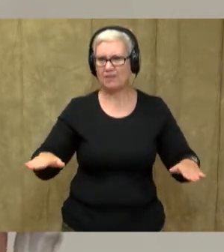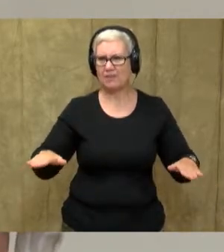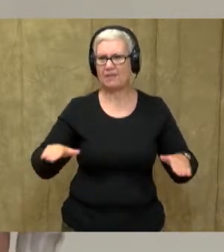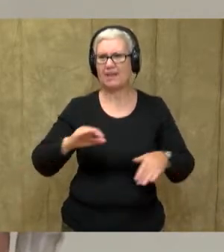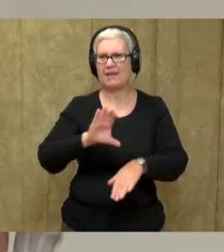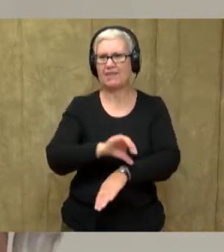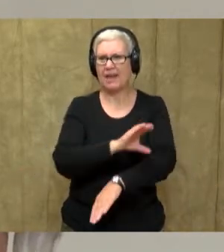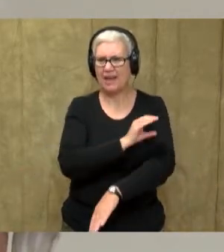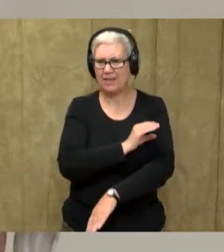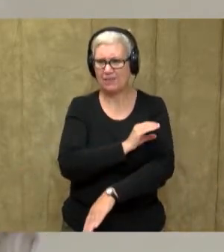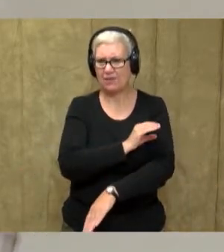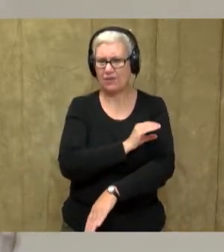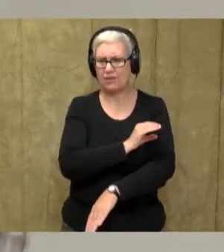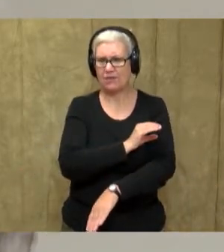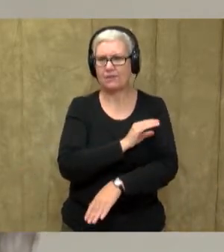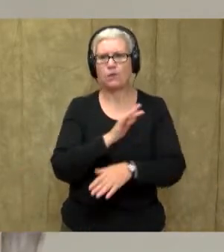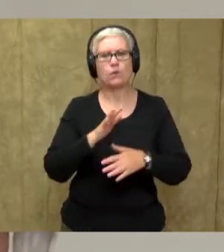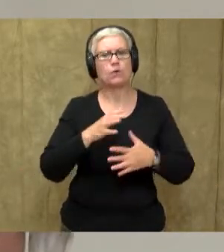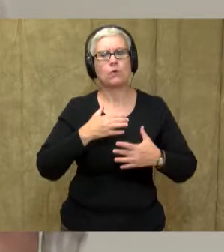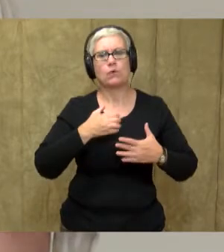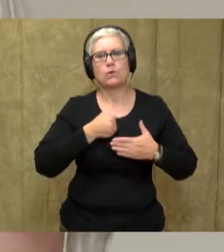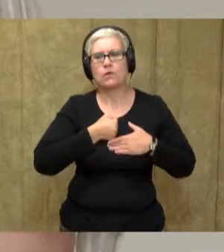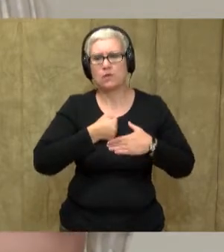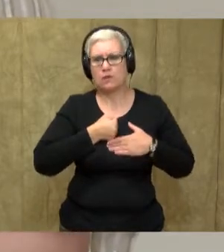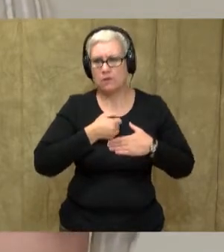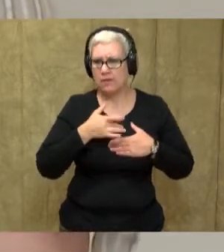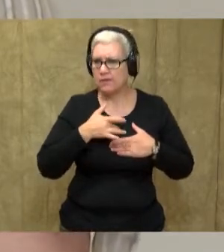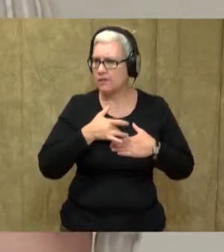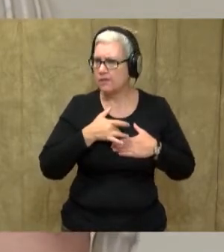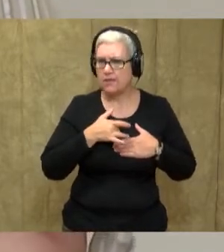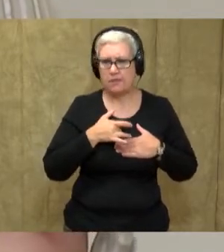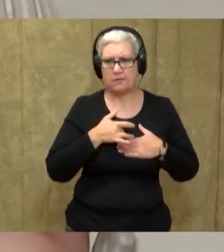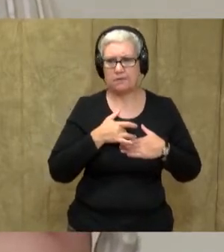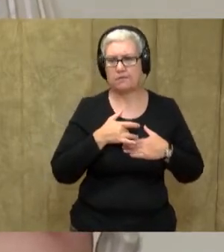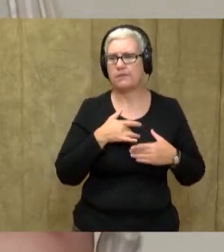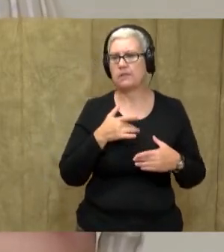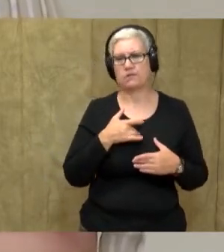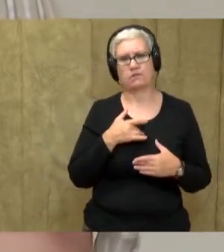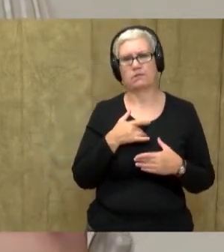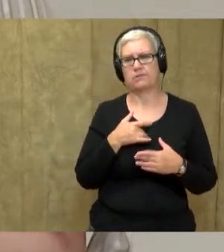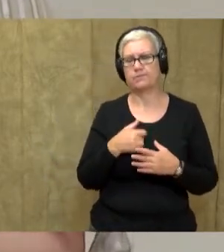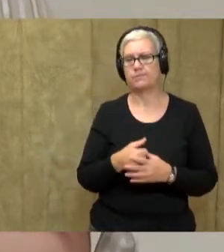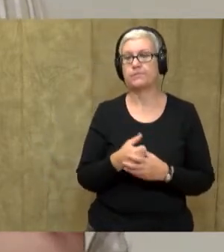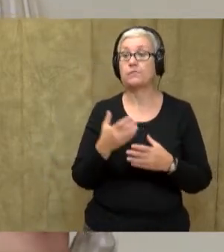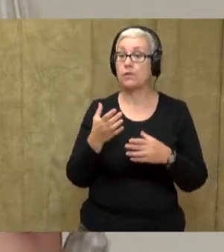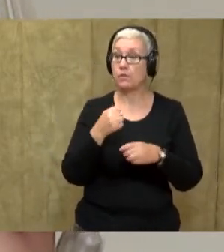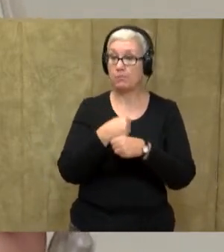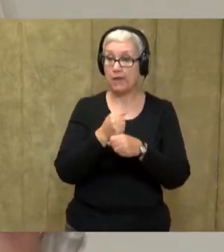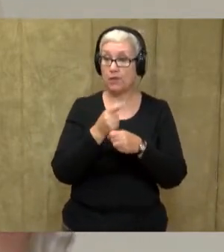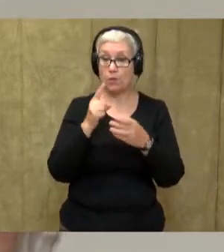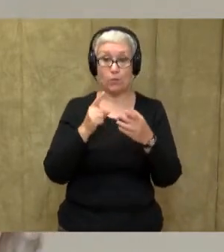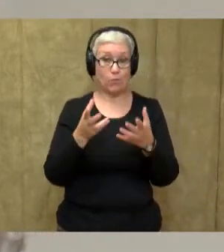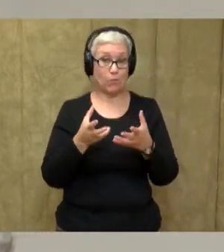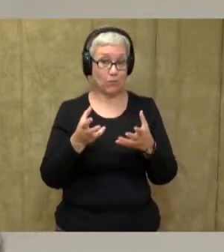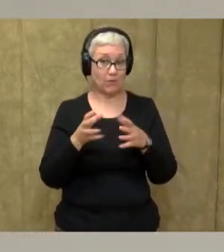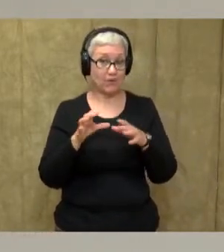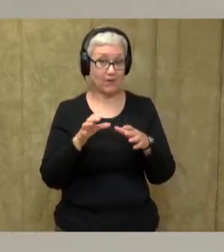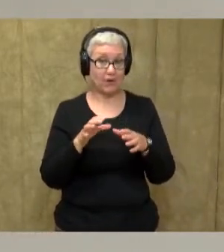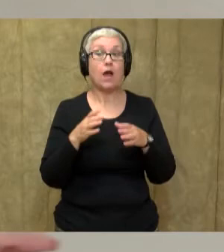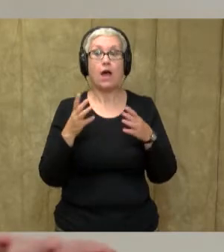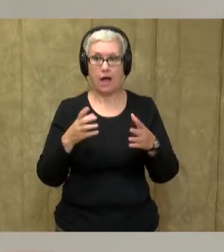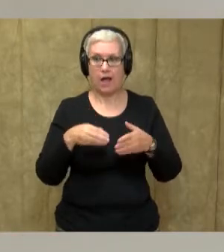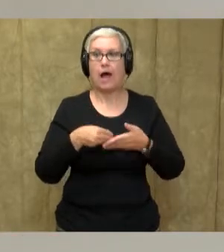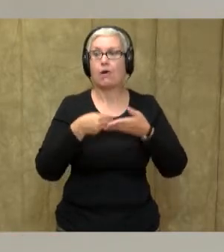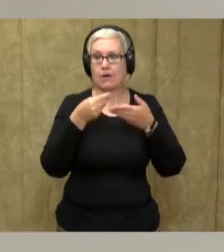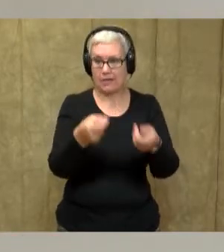suffering from cancer. And that gets you right here. That makes you feel. So what does it make you want to do? It makes you want to, okay, I'll